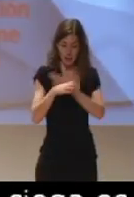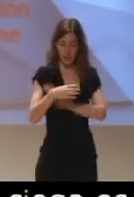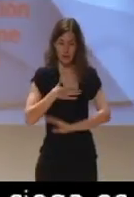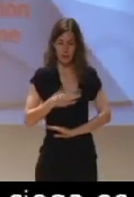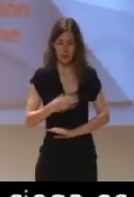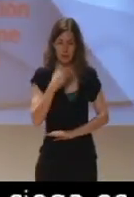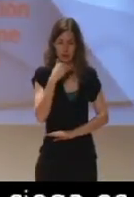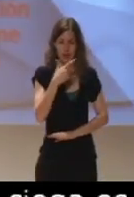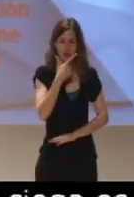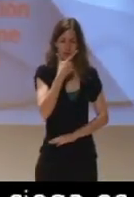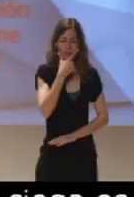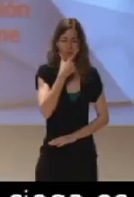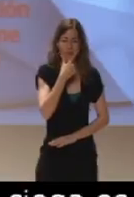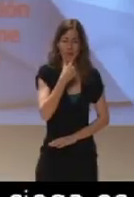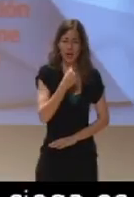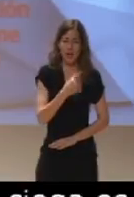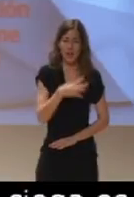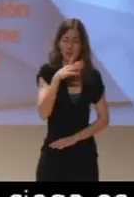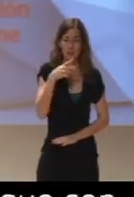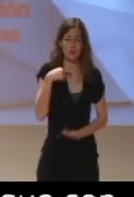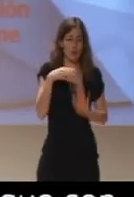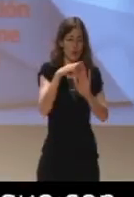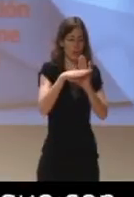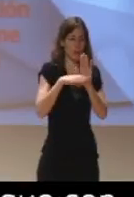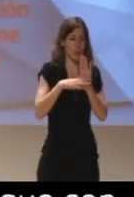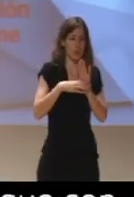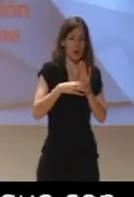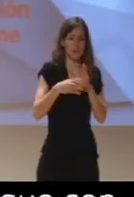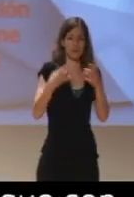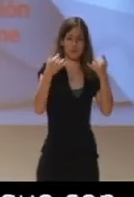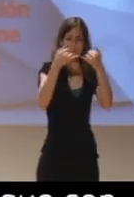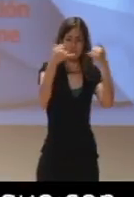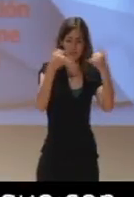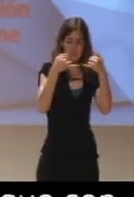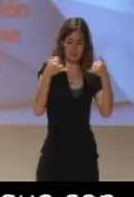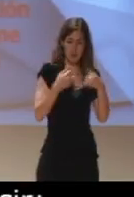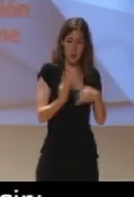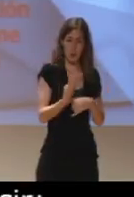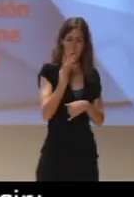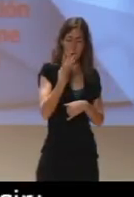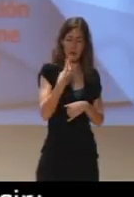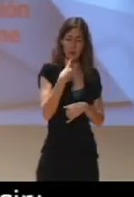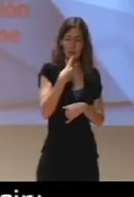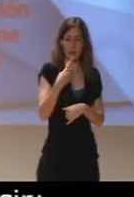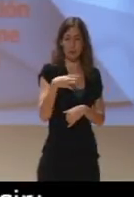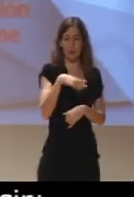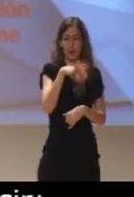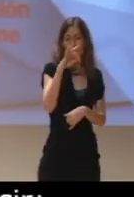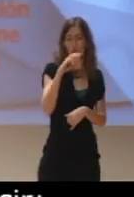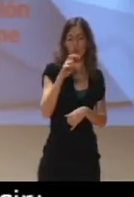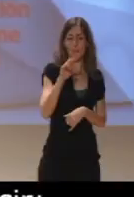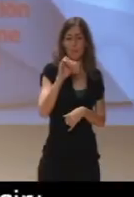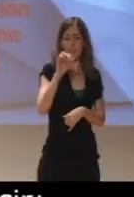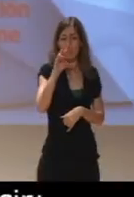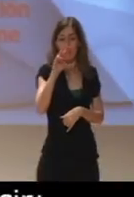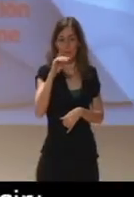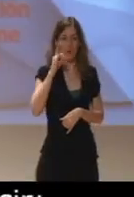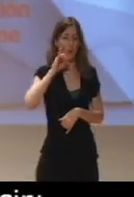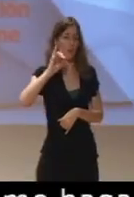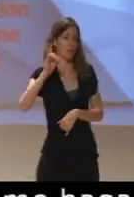making that accessible for blind people would have been so easy. You just need to add 4 lines